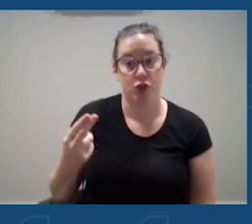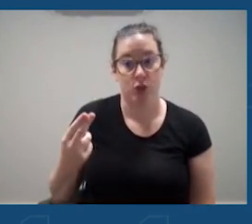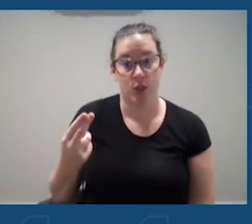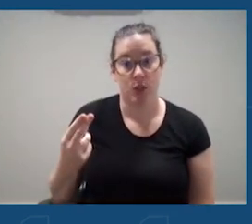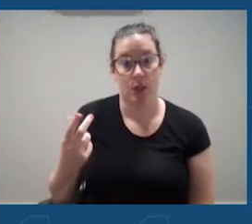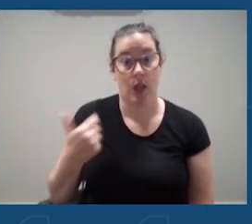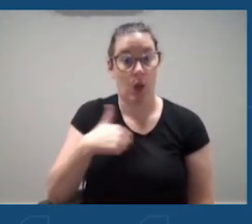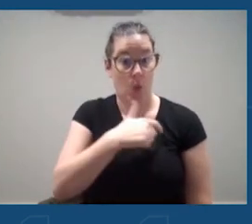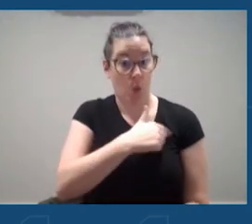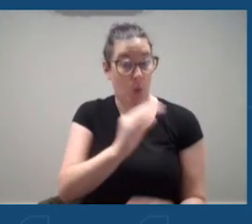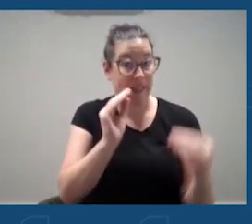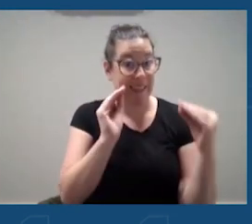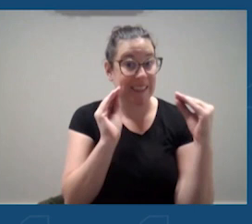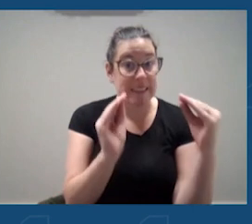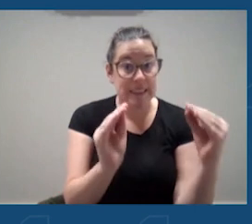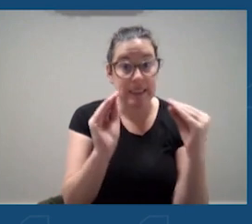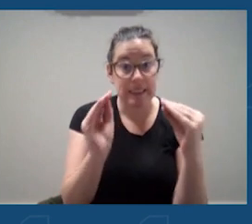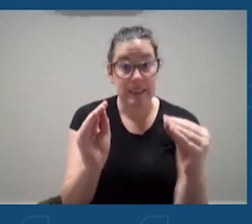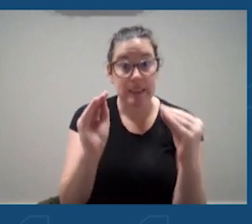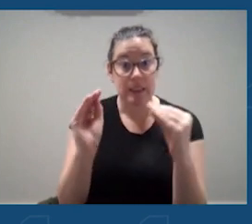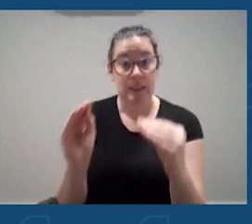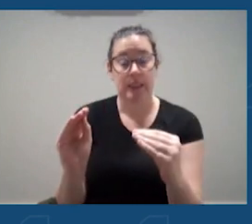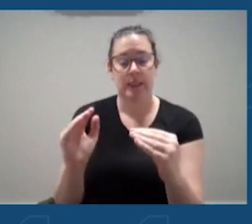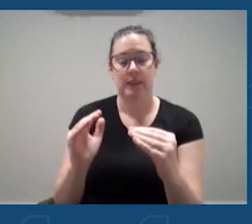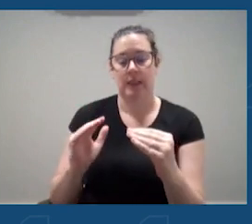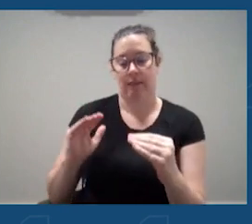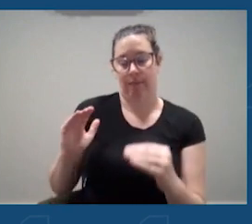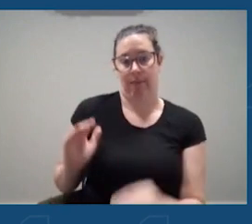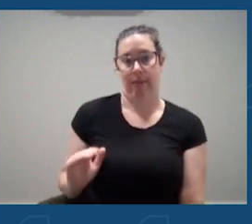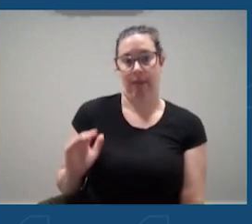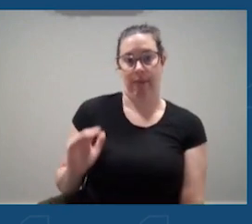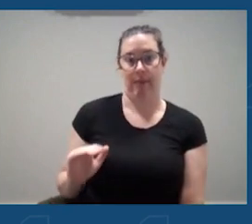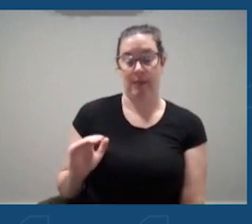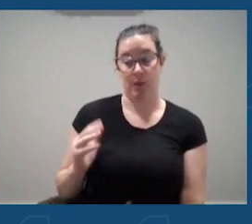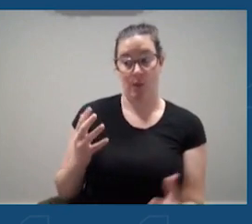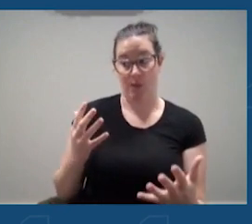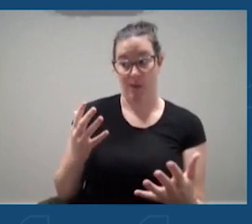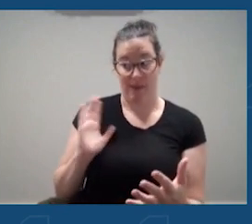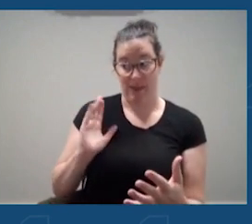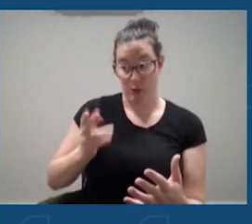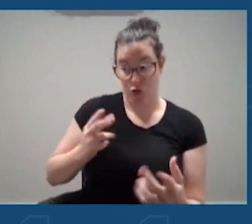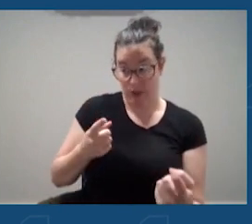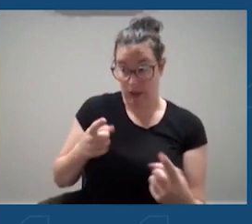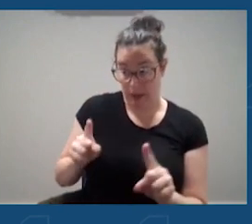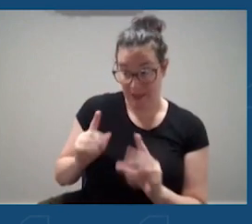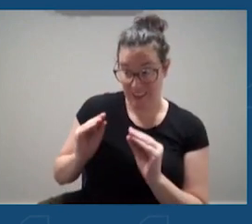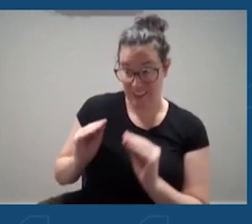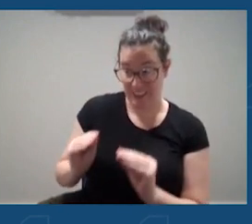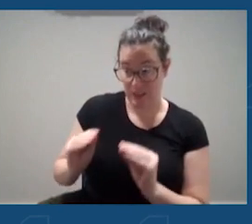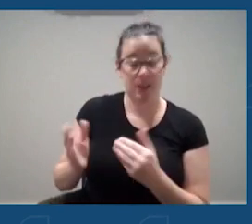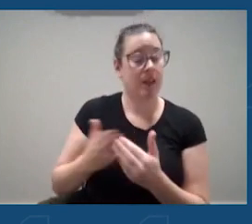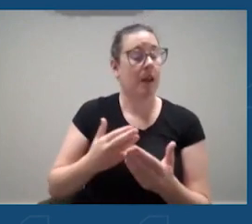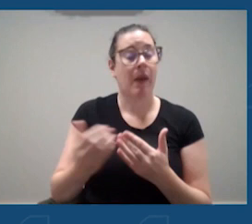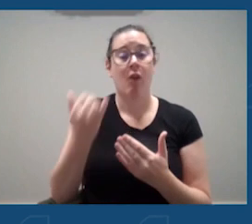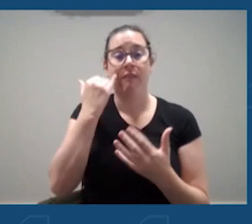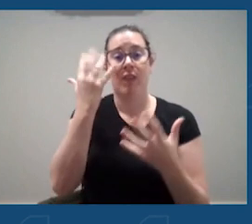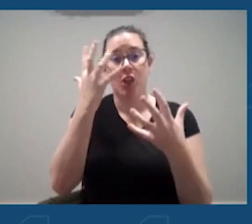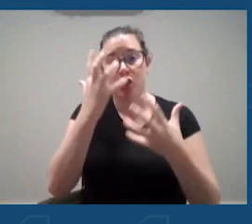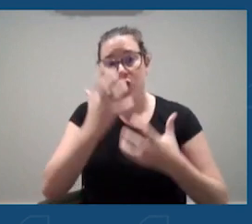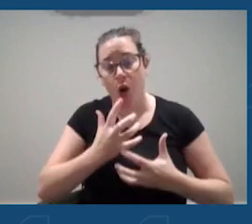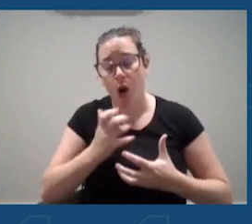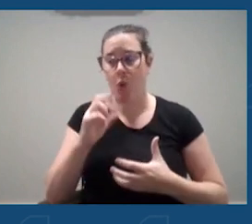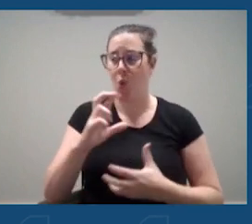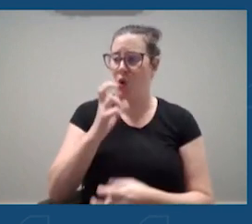teach our next generation about it, no matter how dark or difficult